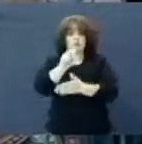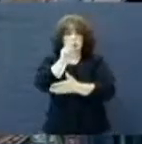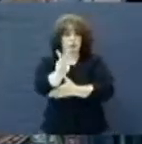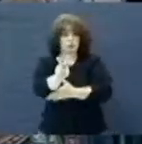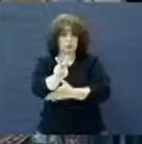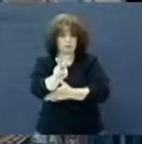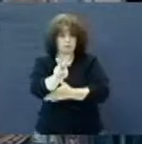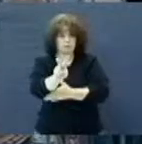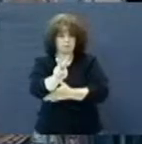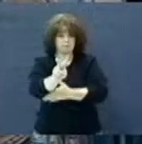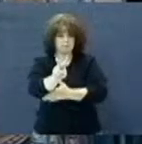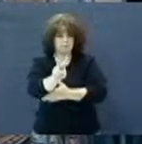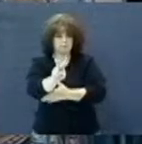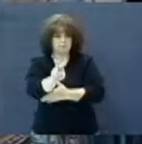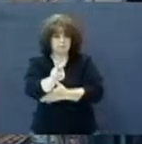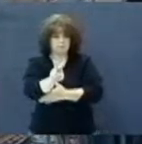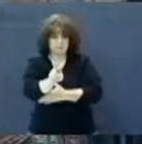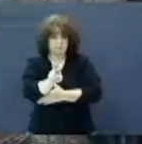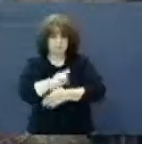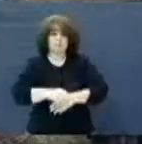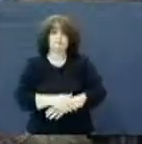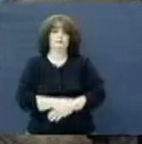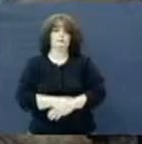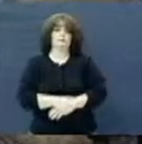like this.